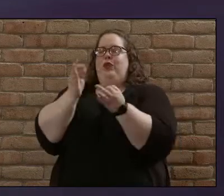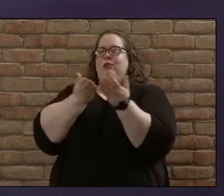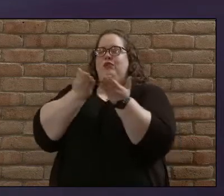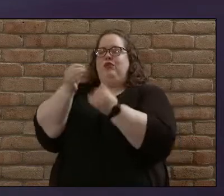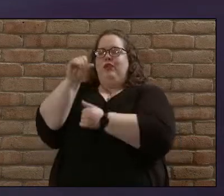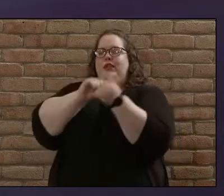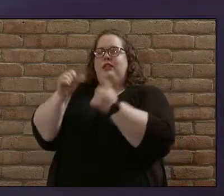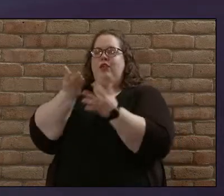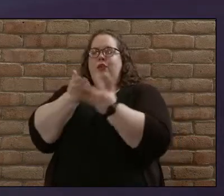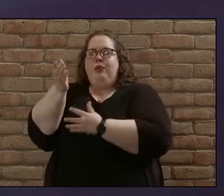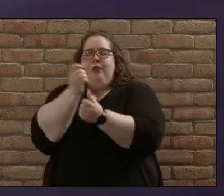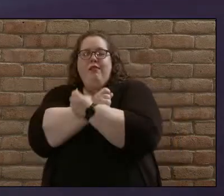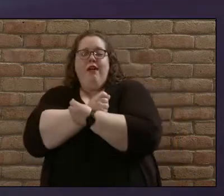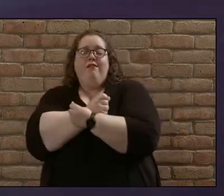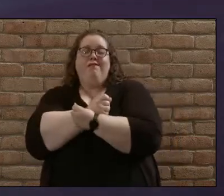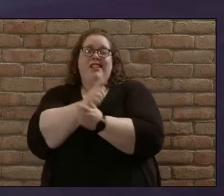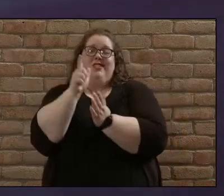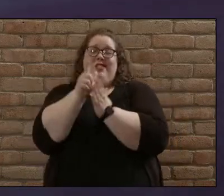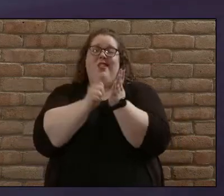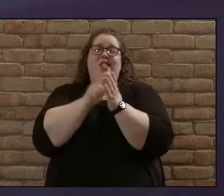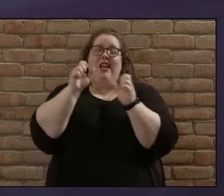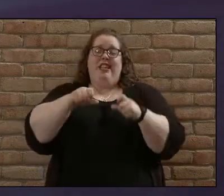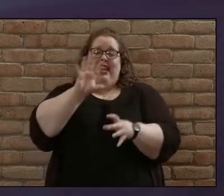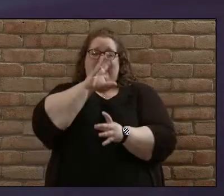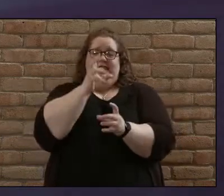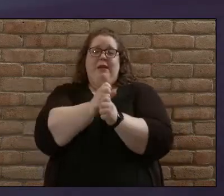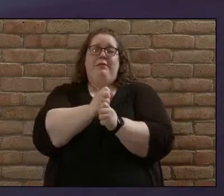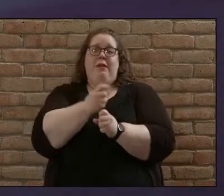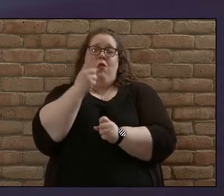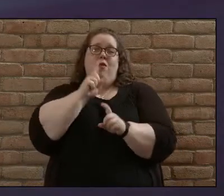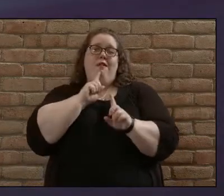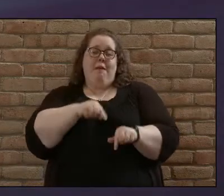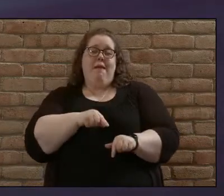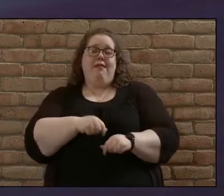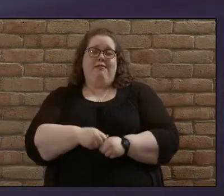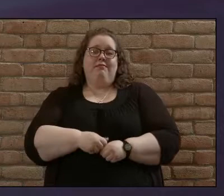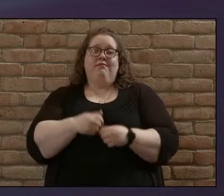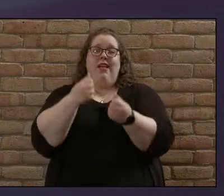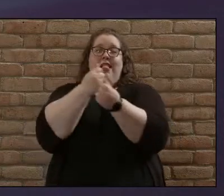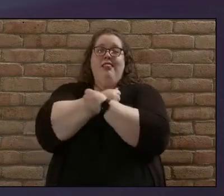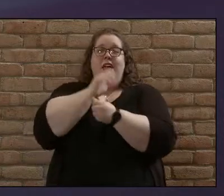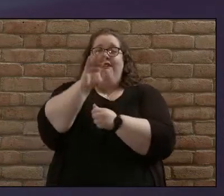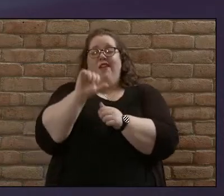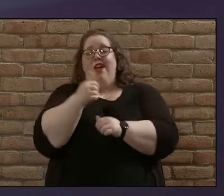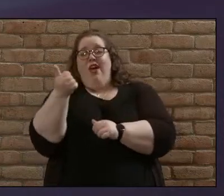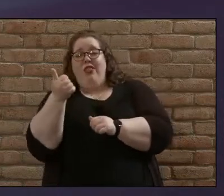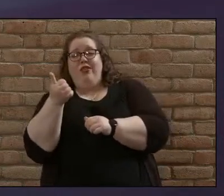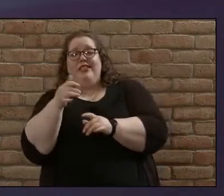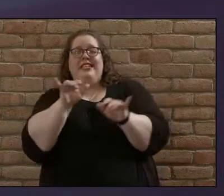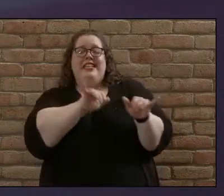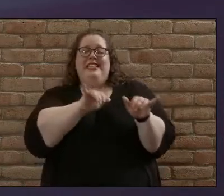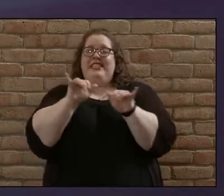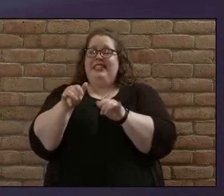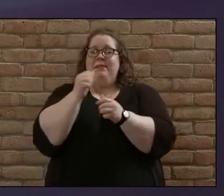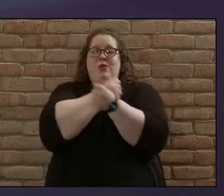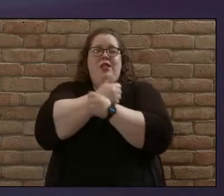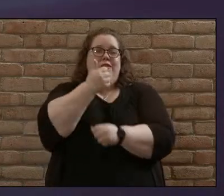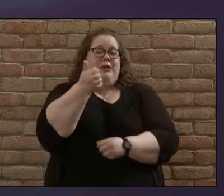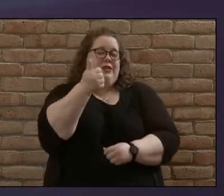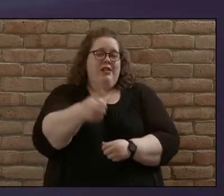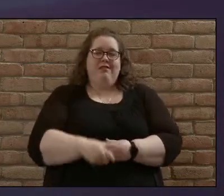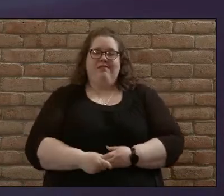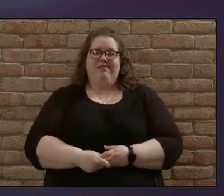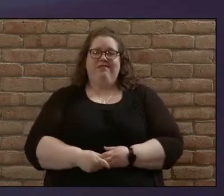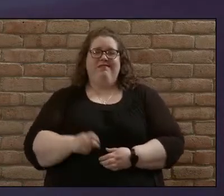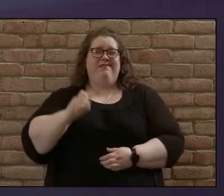summed up in this one command: love your neighbor as yourself. But if you are always biting and devouring one